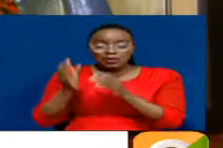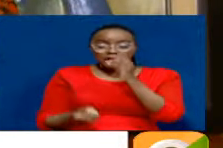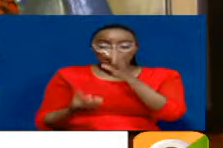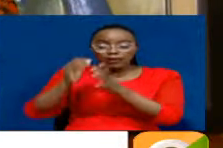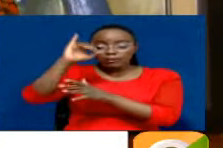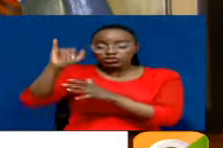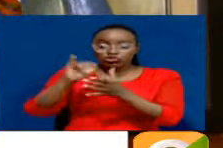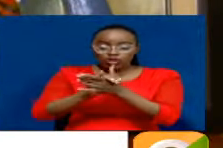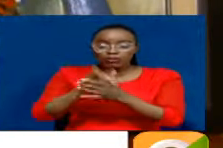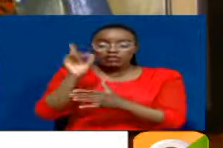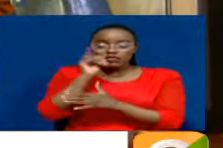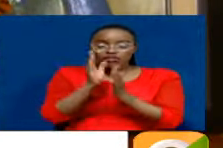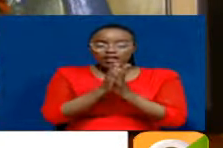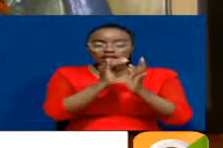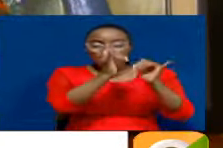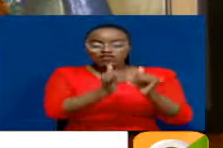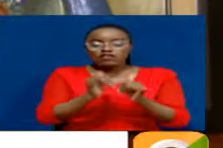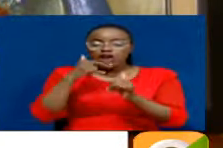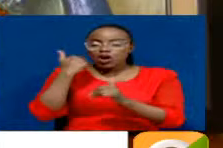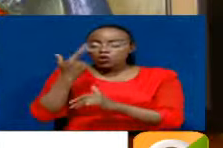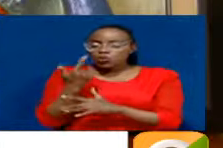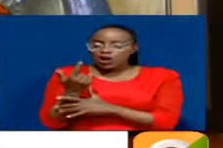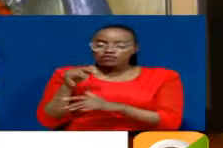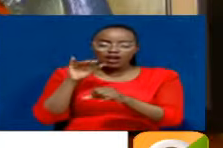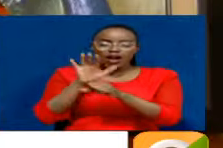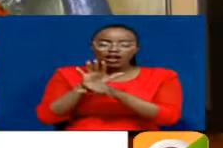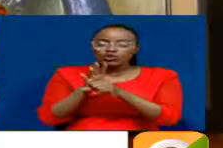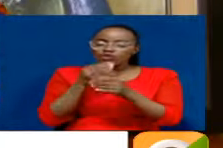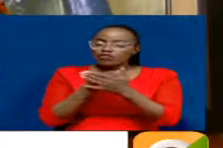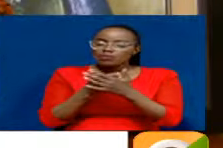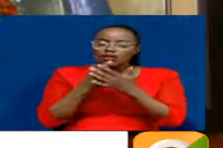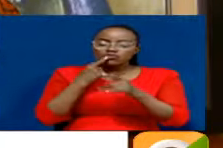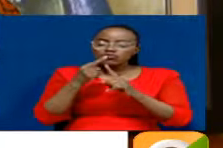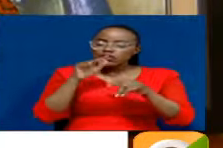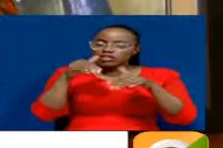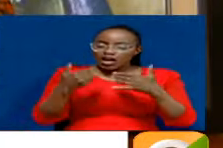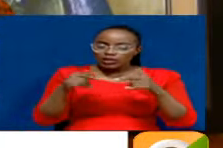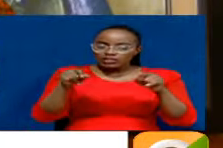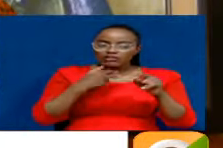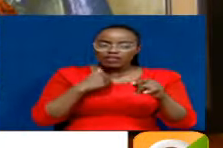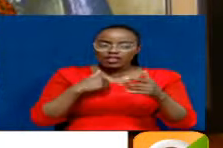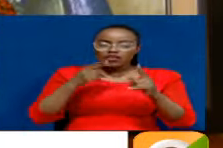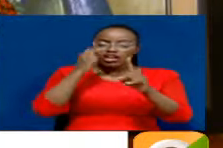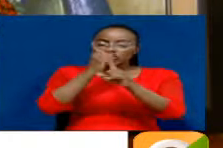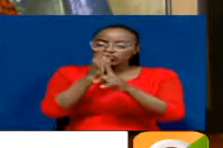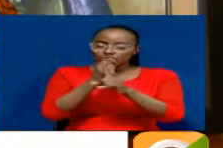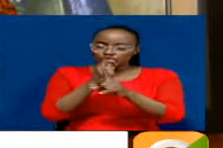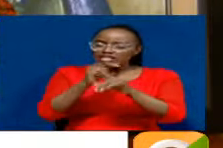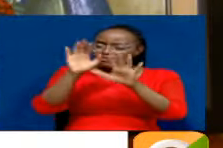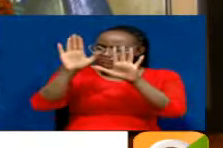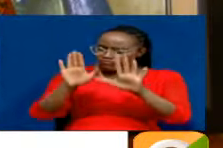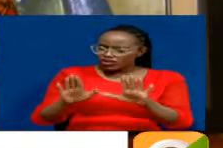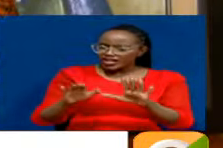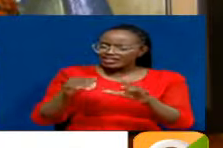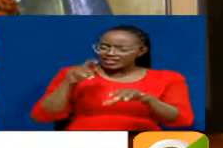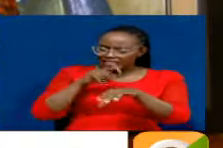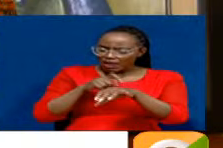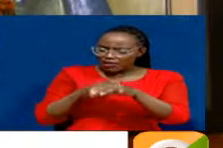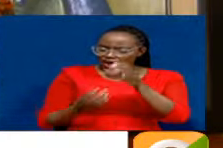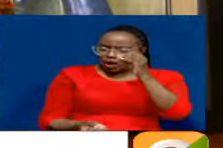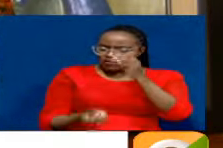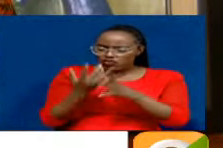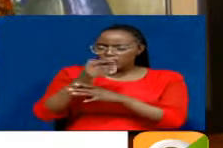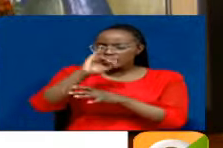Jubilee. And the individuals who are billionaires in this country have talked about how they were very instrumental in forming Jubilee. We have heard about